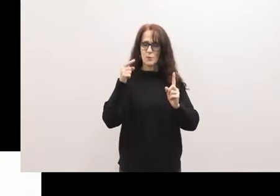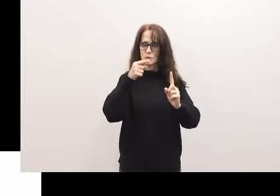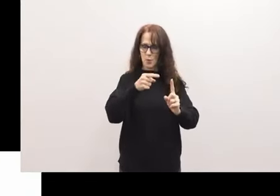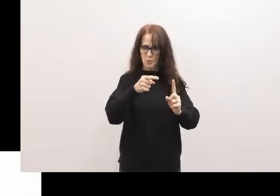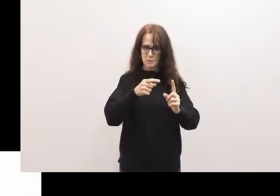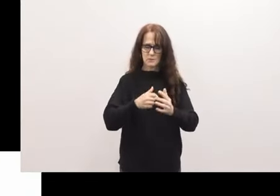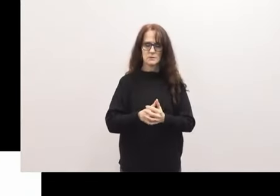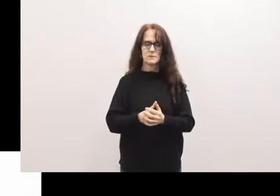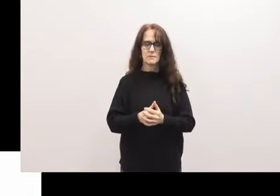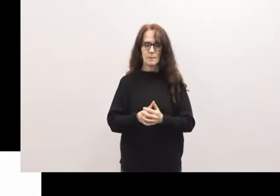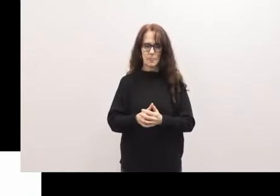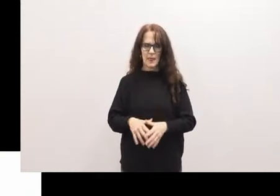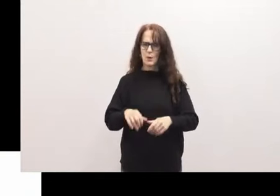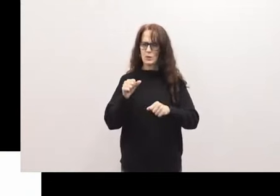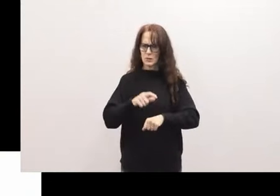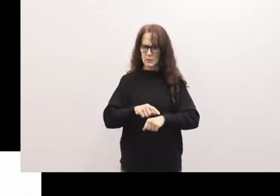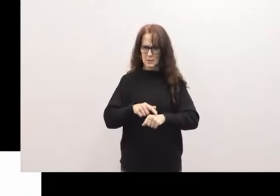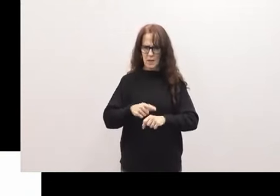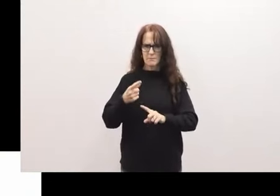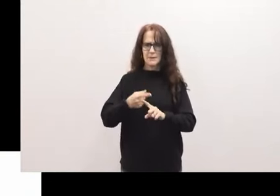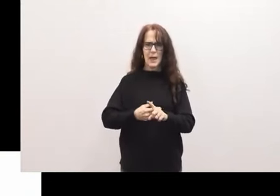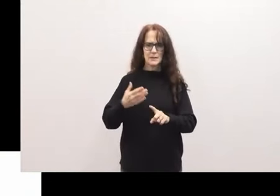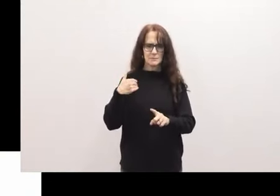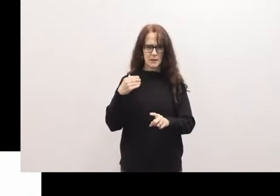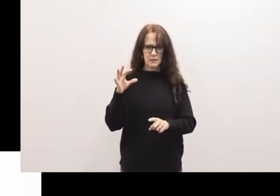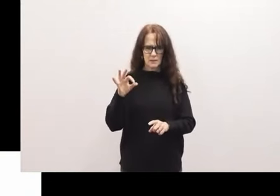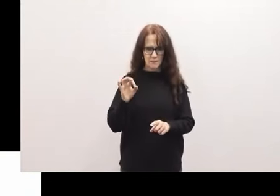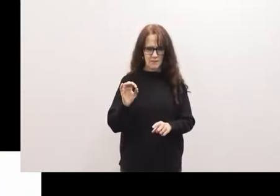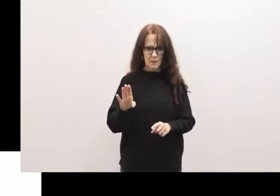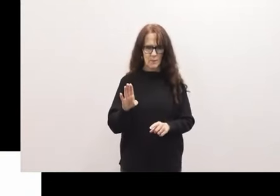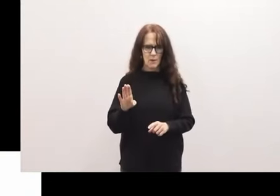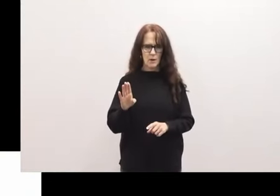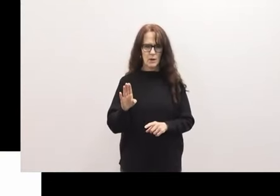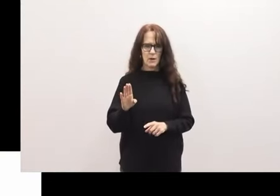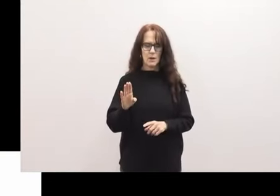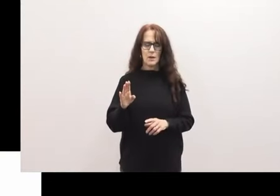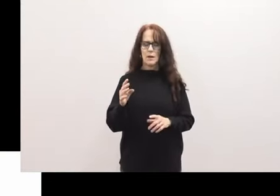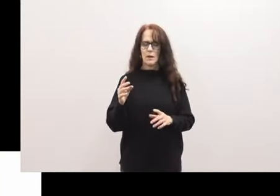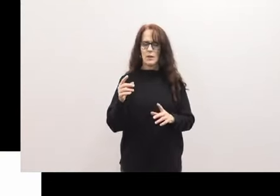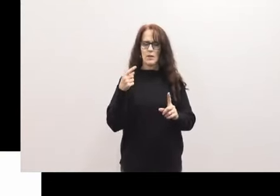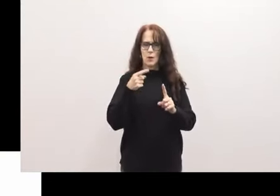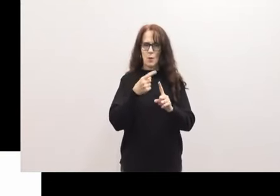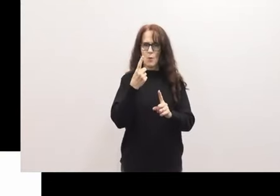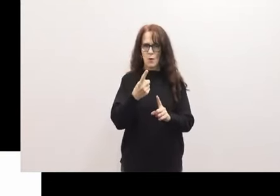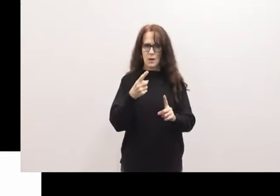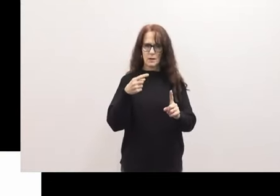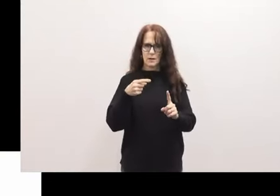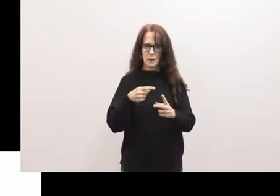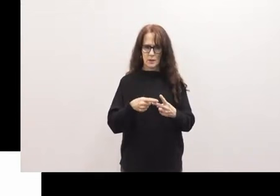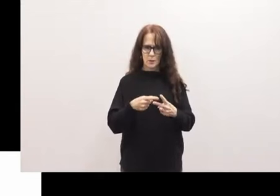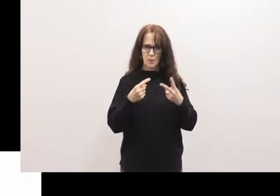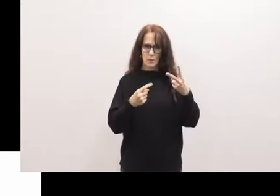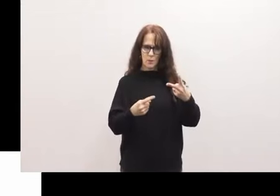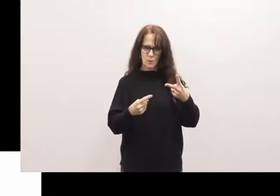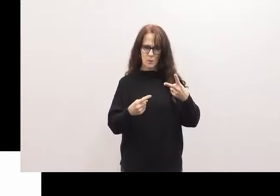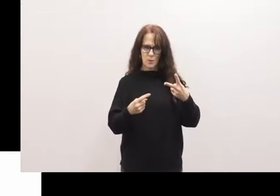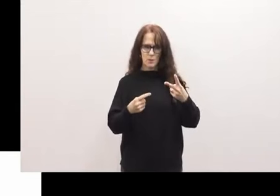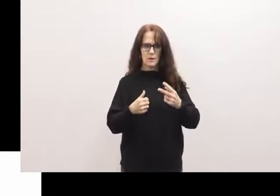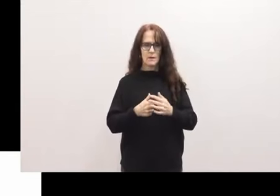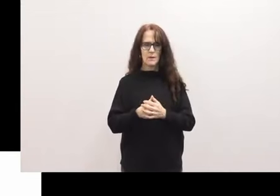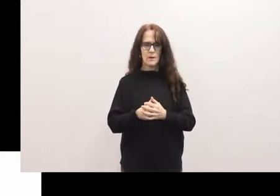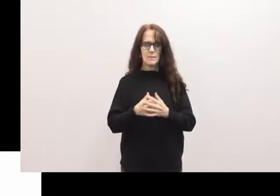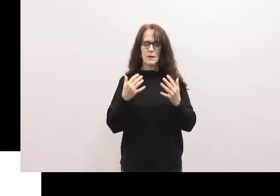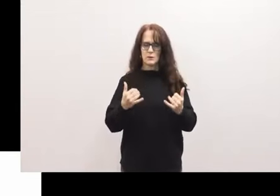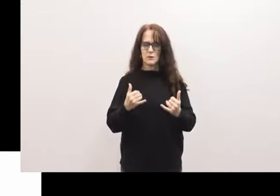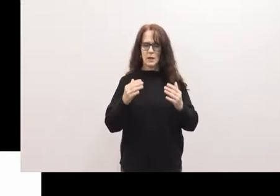And we did spend some time last month in February reviewing Board Goal 1 and Board Goal 2. And so for the purpose of our time